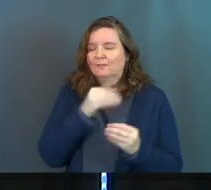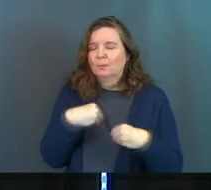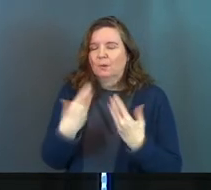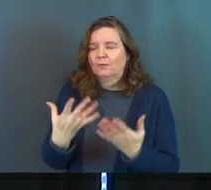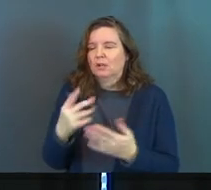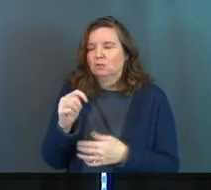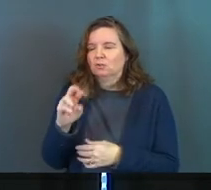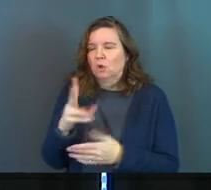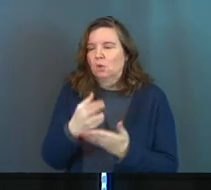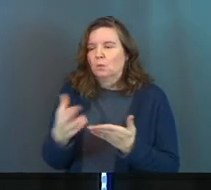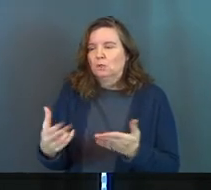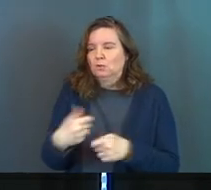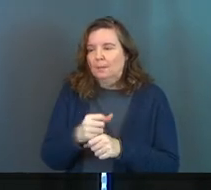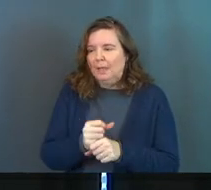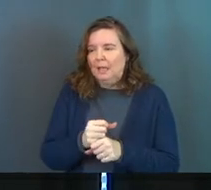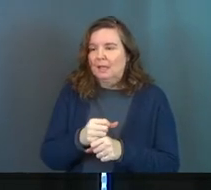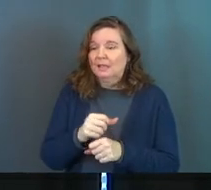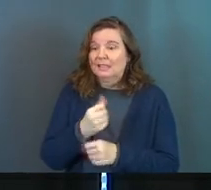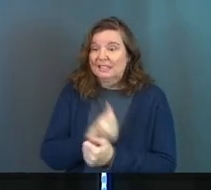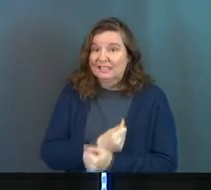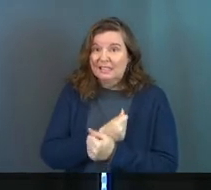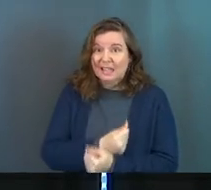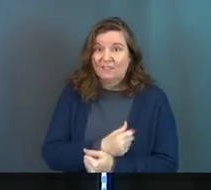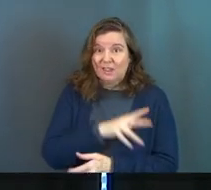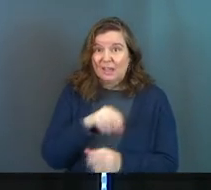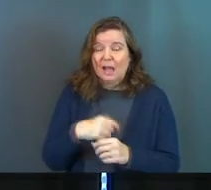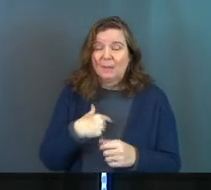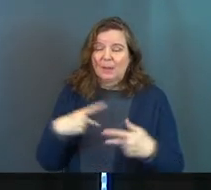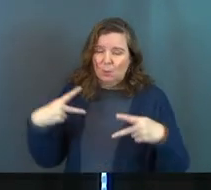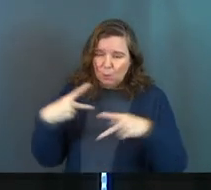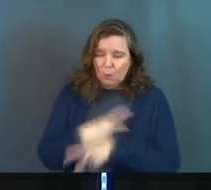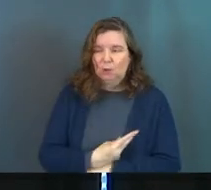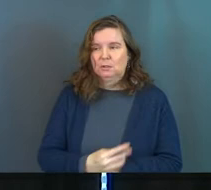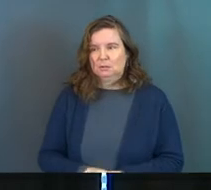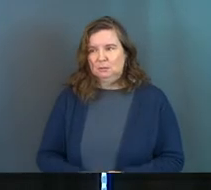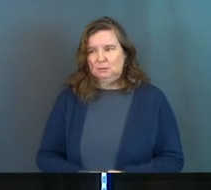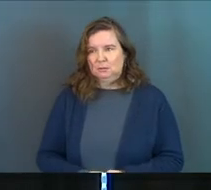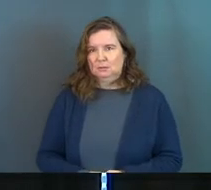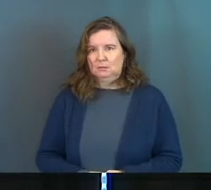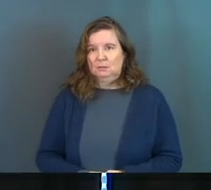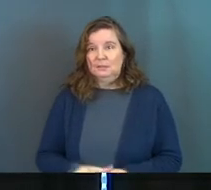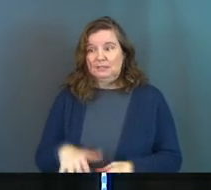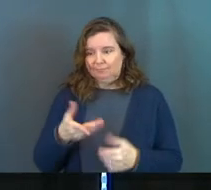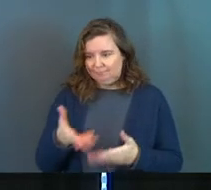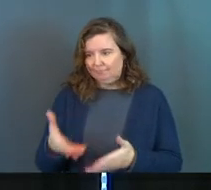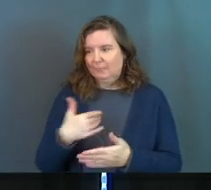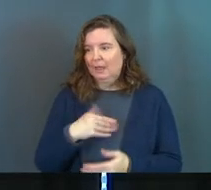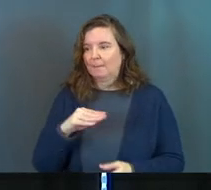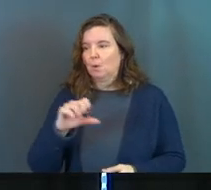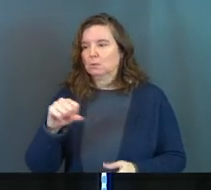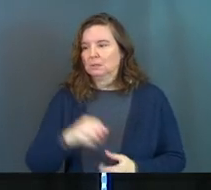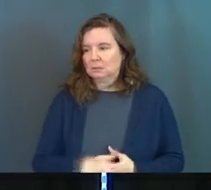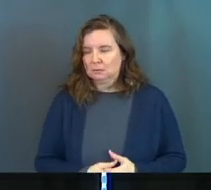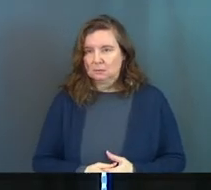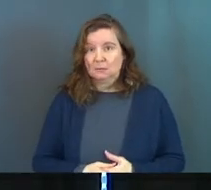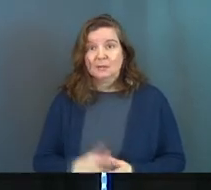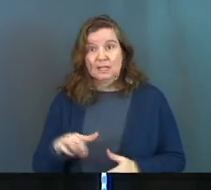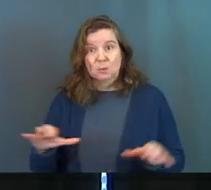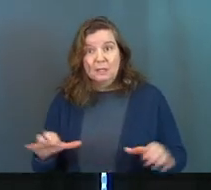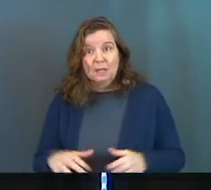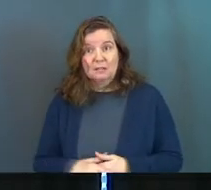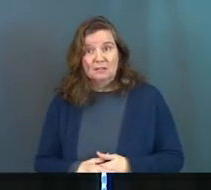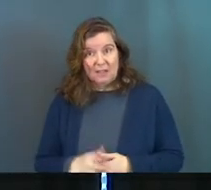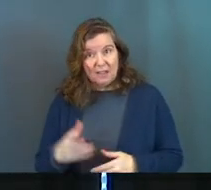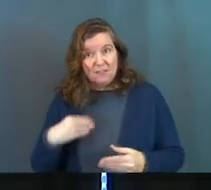going to provide them the resources. The slavery that they're in, I'm going to make it even tougher for them. Take that, Moses. That's what he